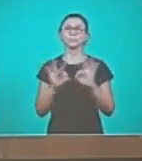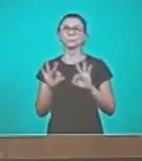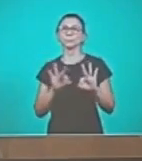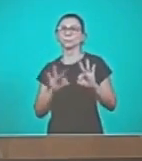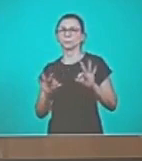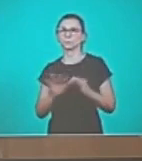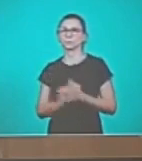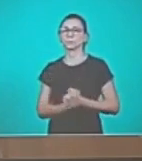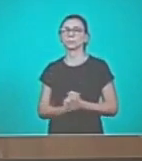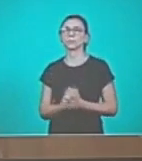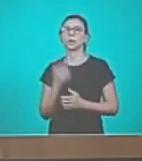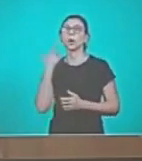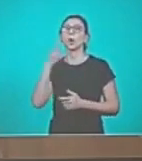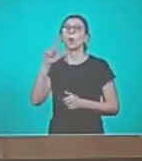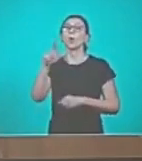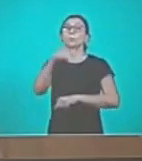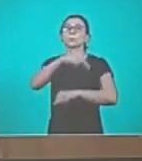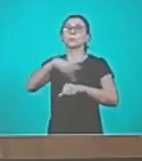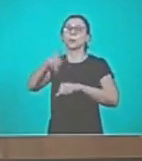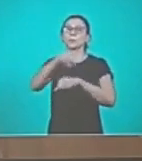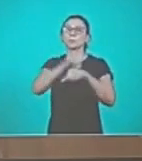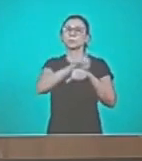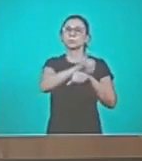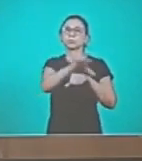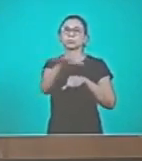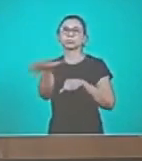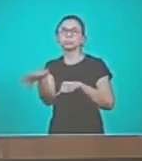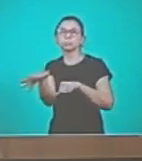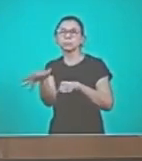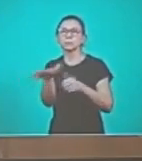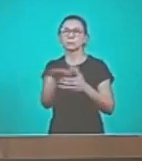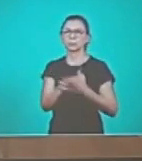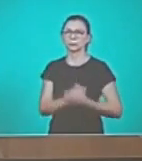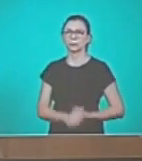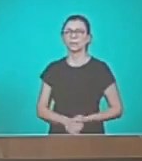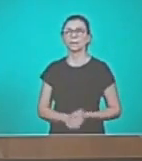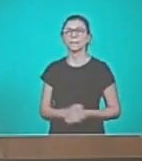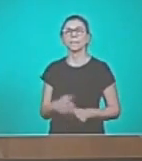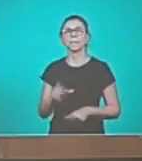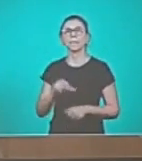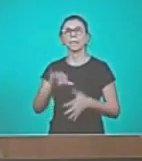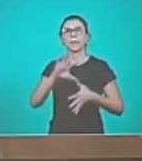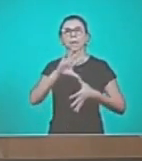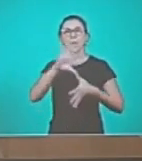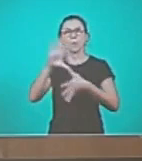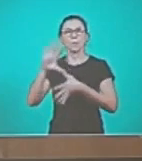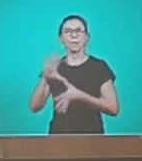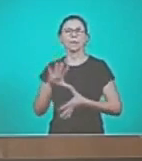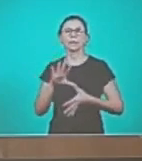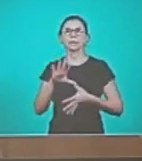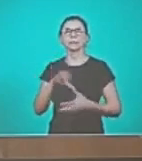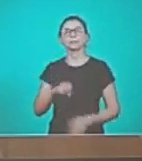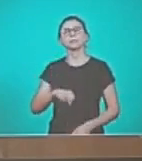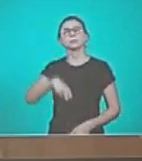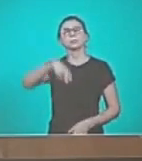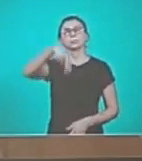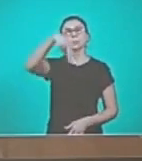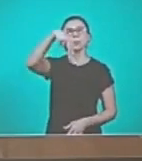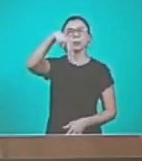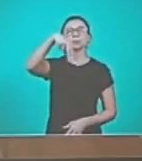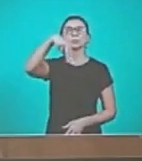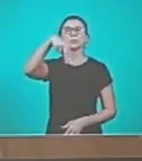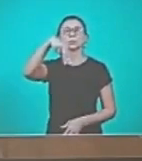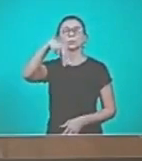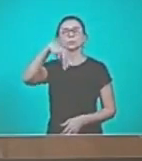it. We are getting ready to reach other countries, and in other countries we're going to reach Latin America, North